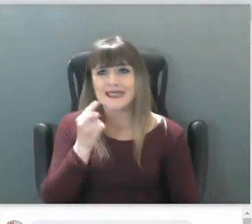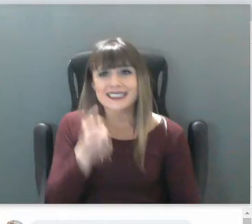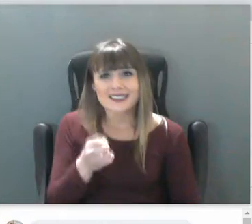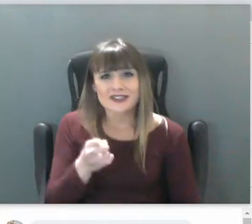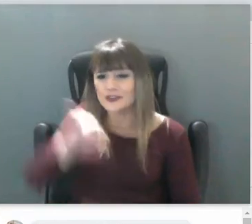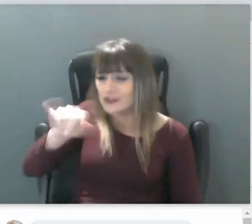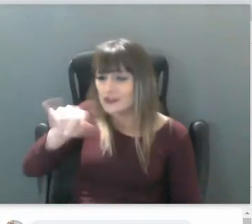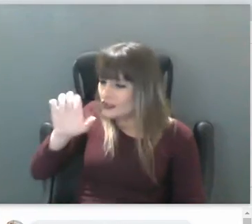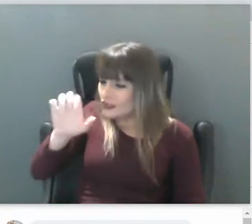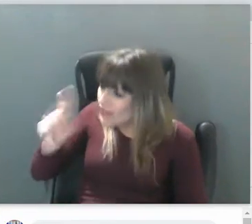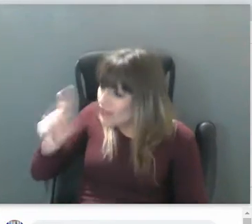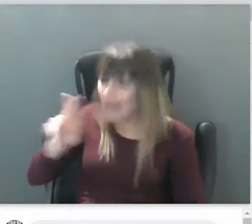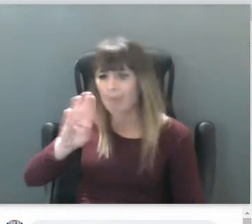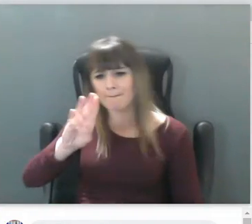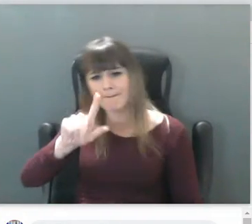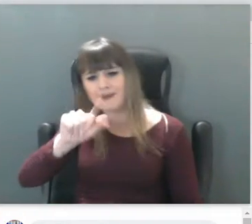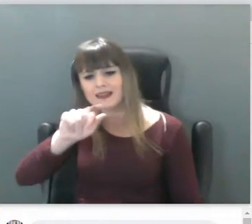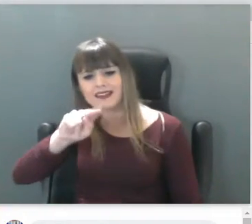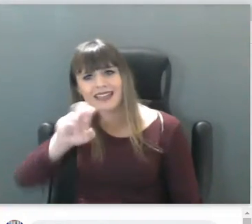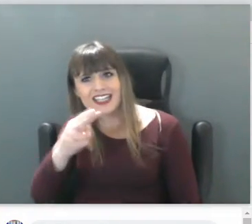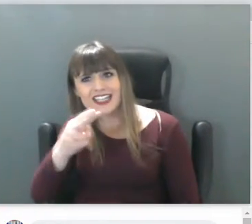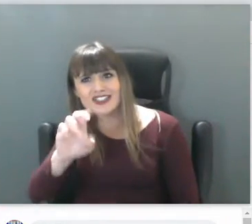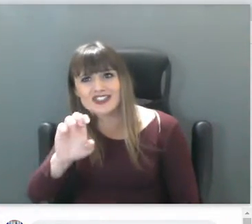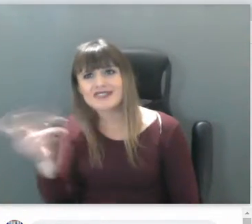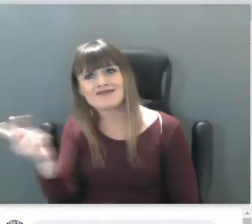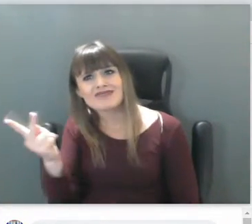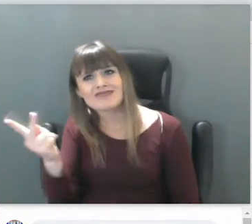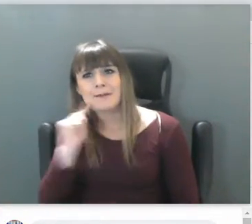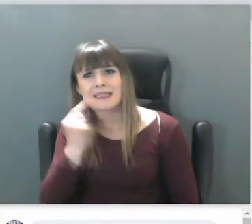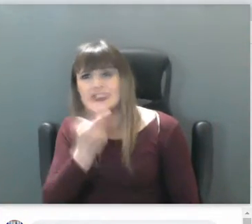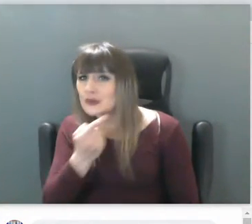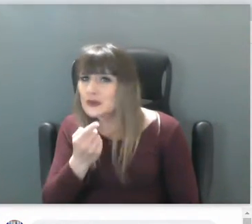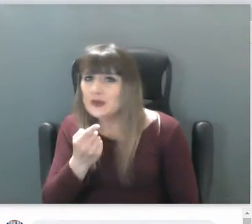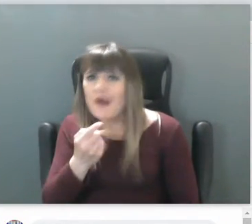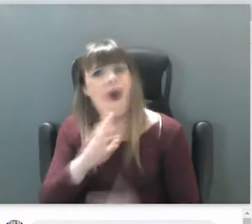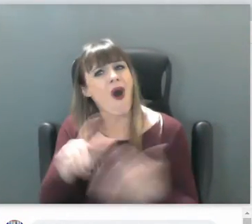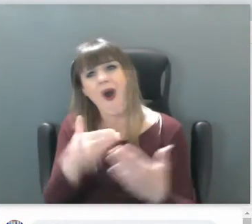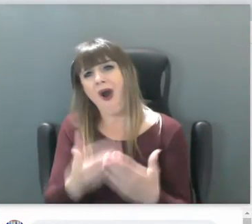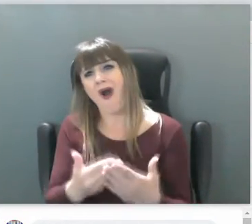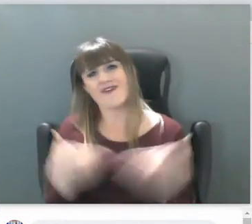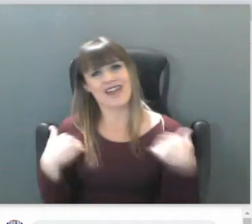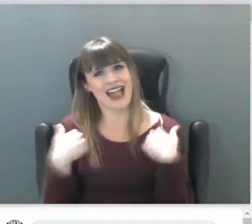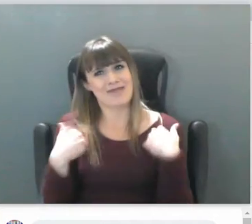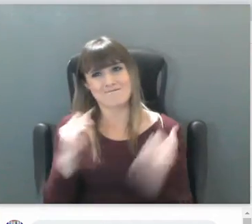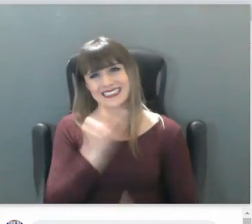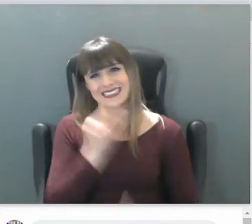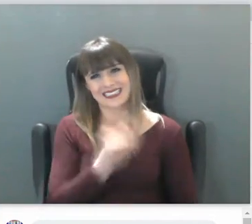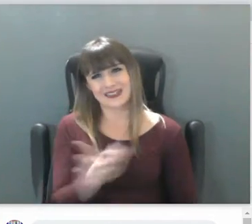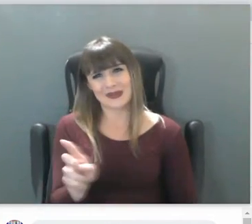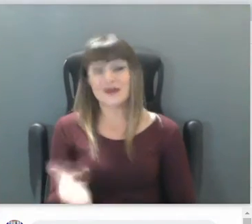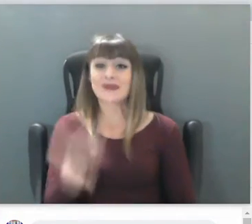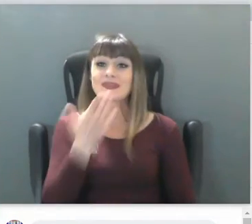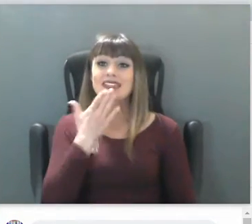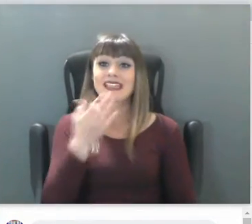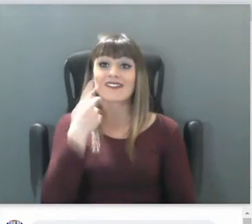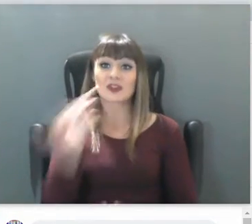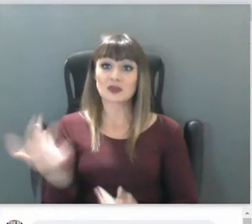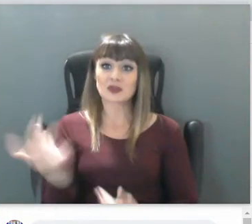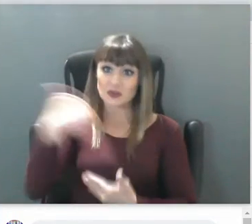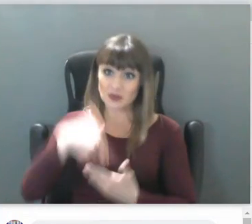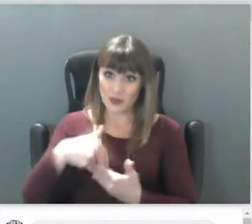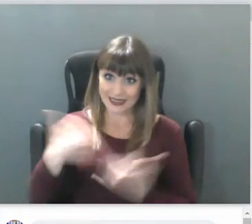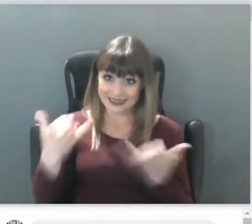our animals have. So, thanks for joining us today. Hope you've enjoyed meeting